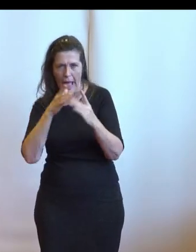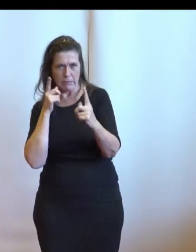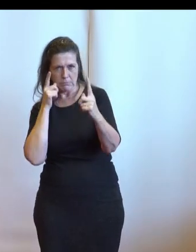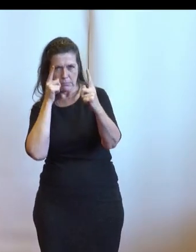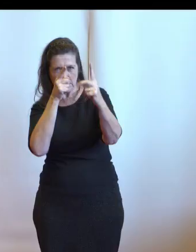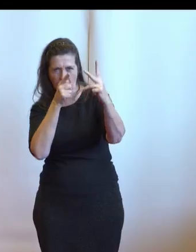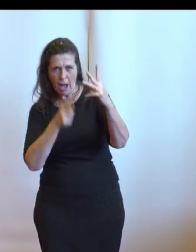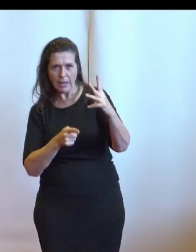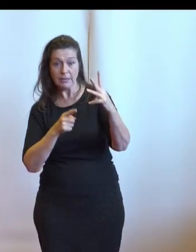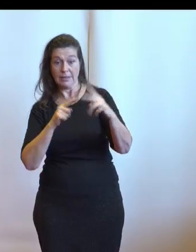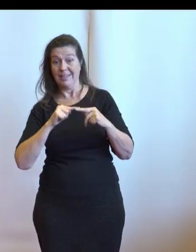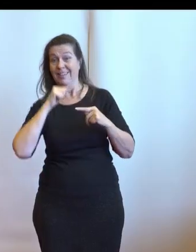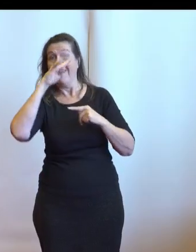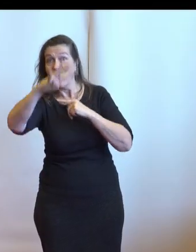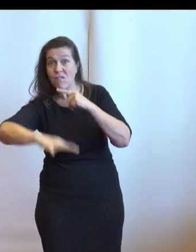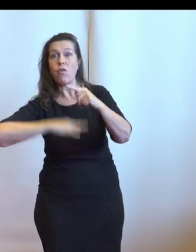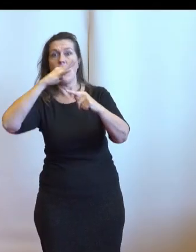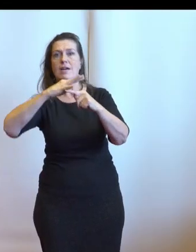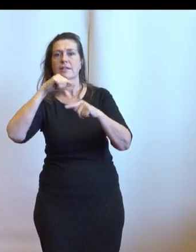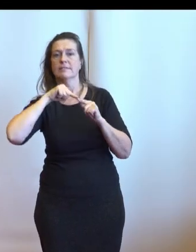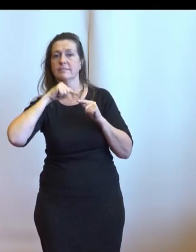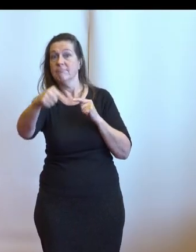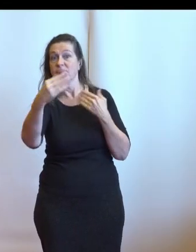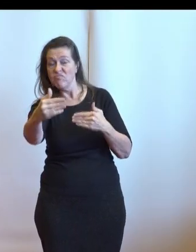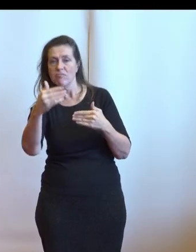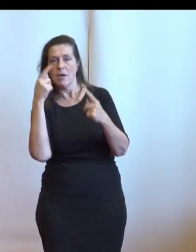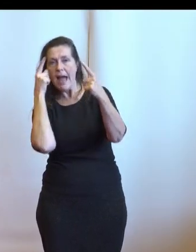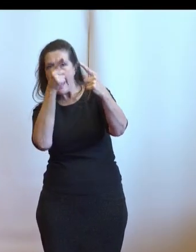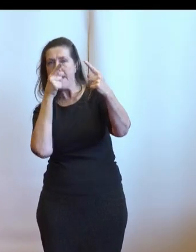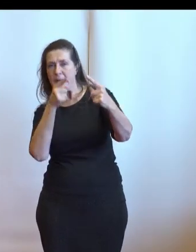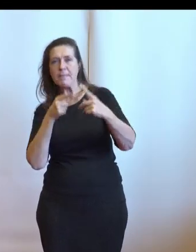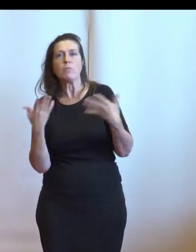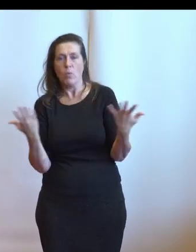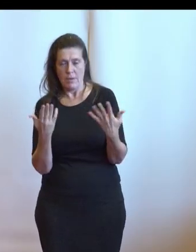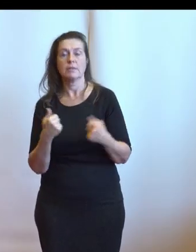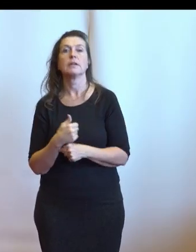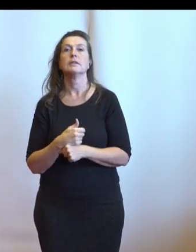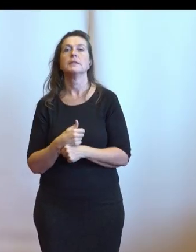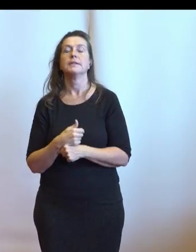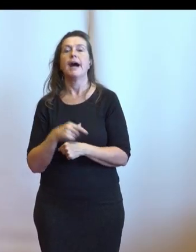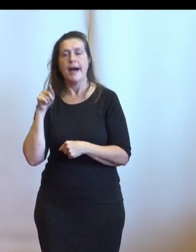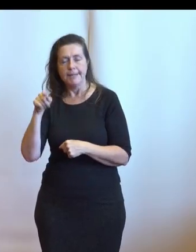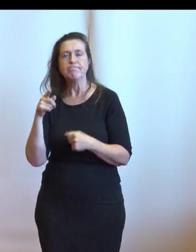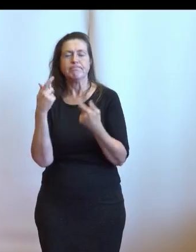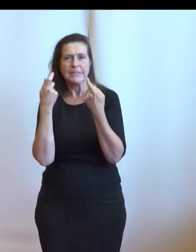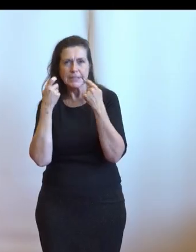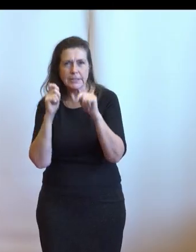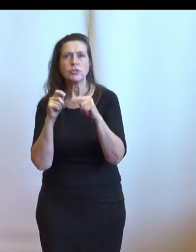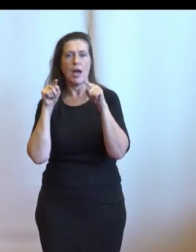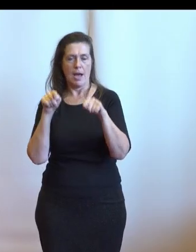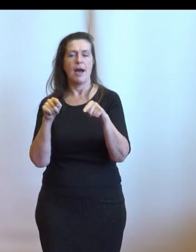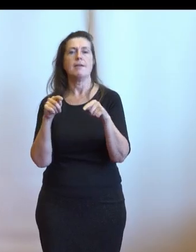the next 4 years to come, and they try to commit